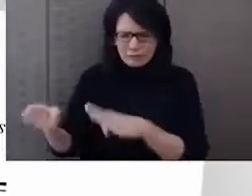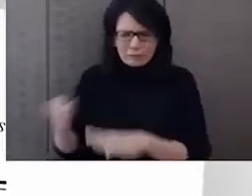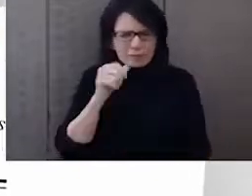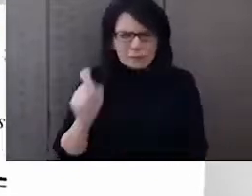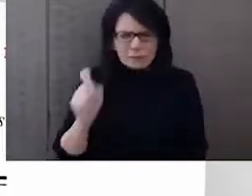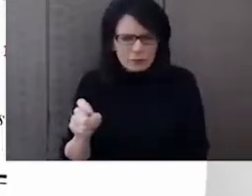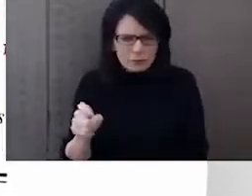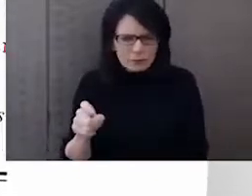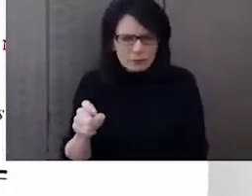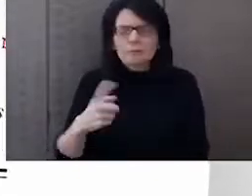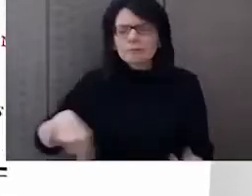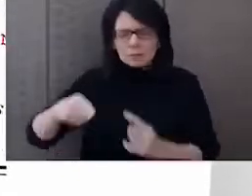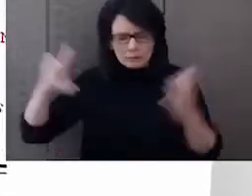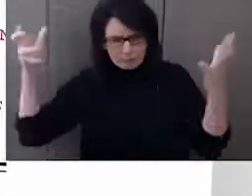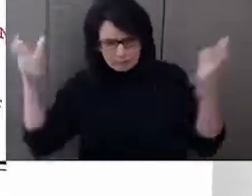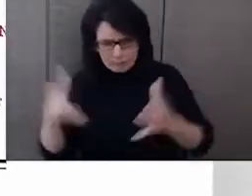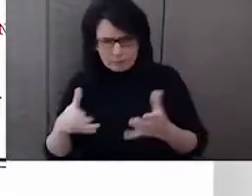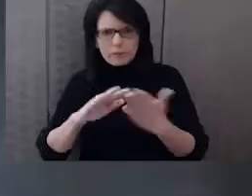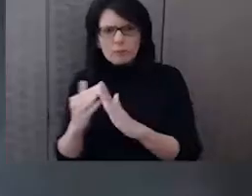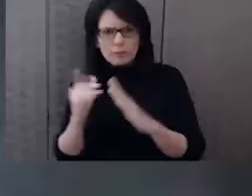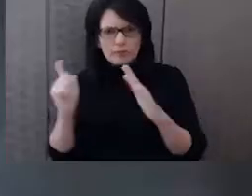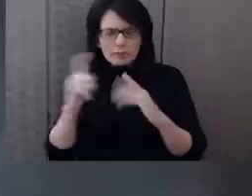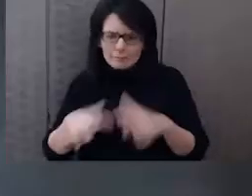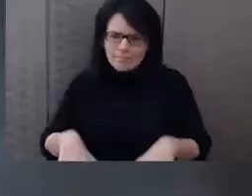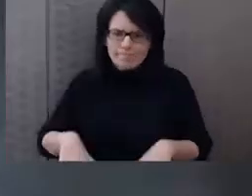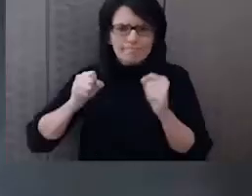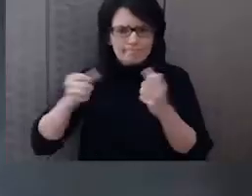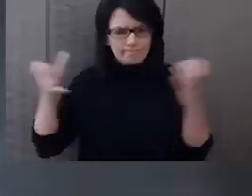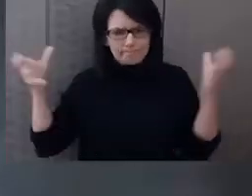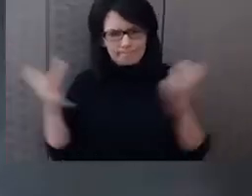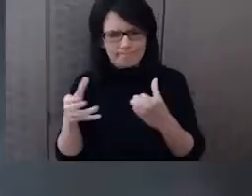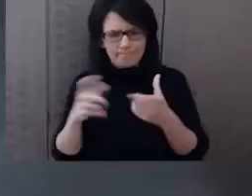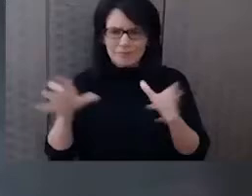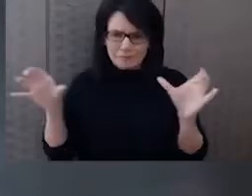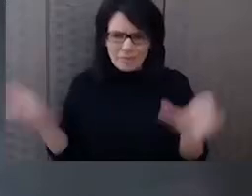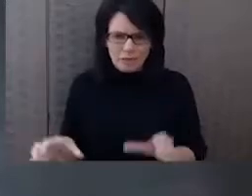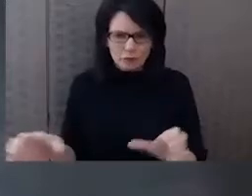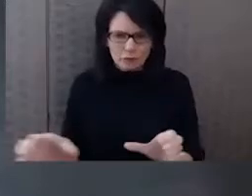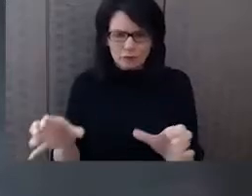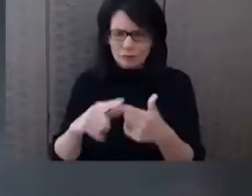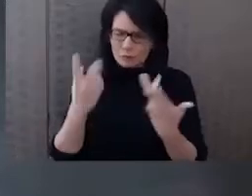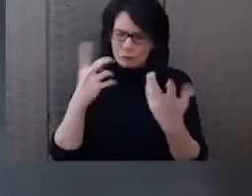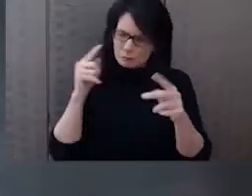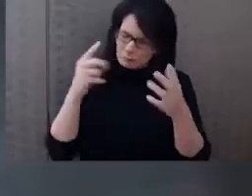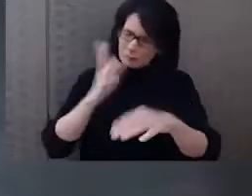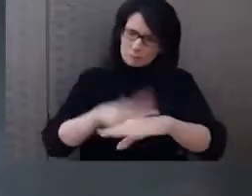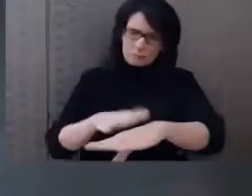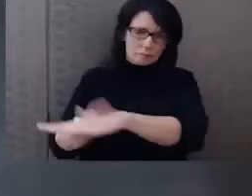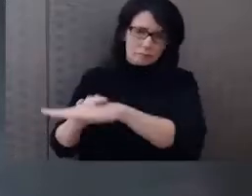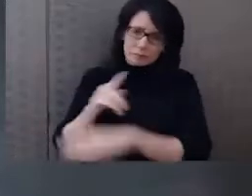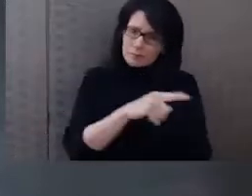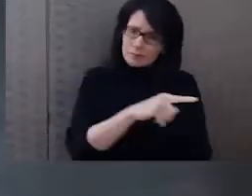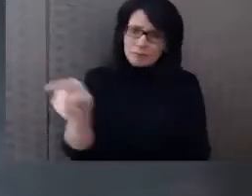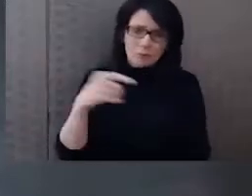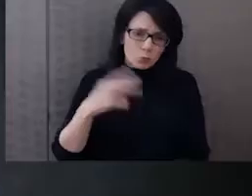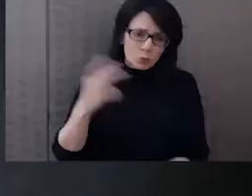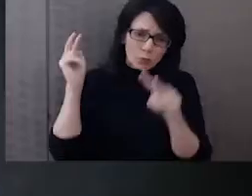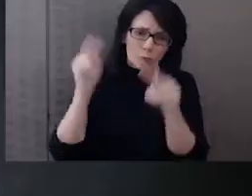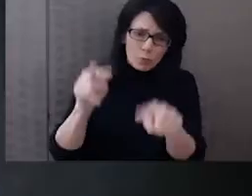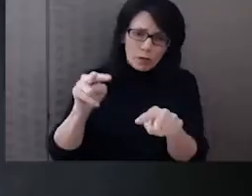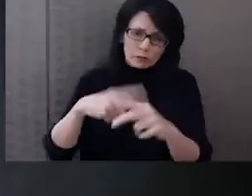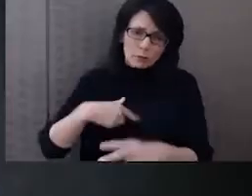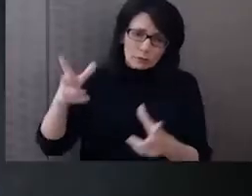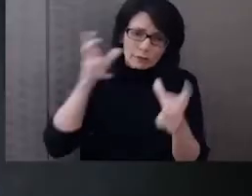to take action. It keeps the elected officials and our key stakeholders on notice and let them know that we're always watching and listening.